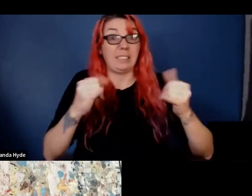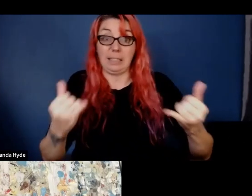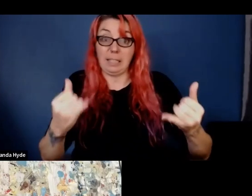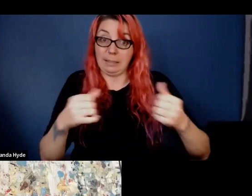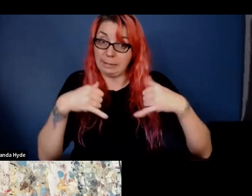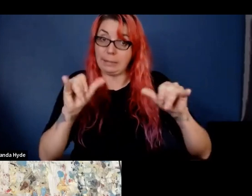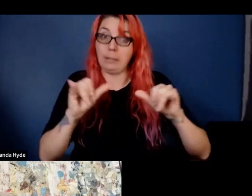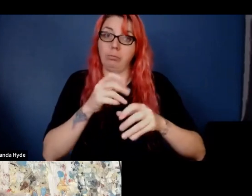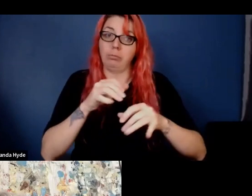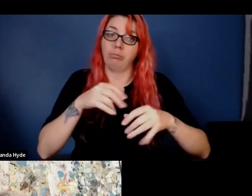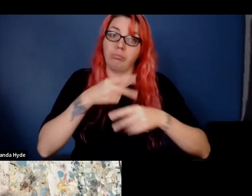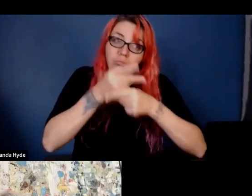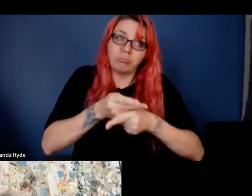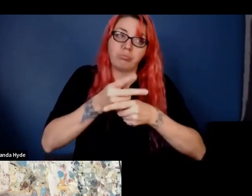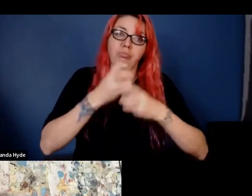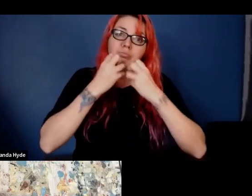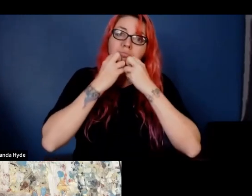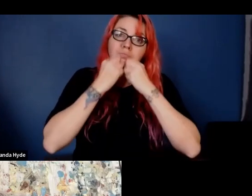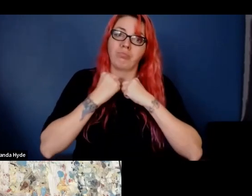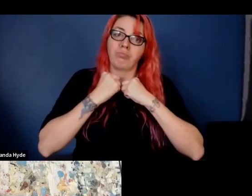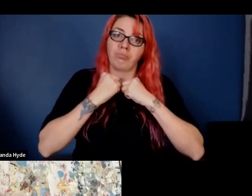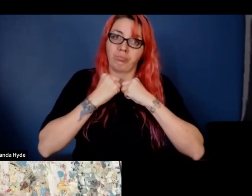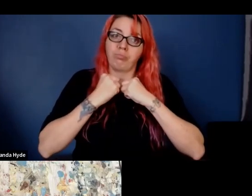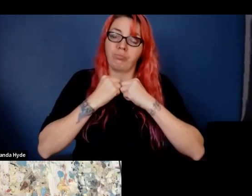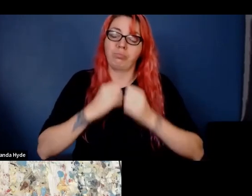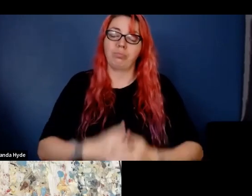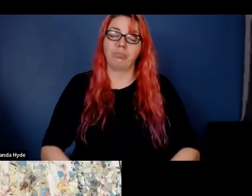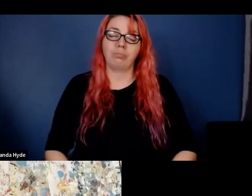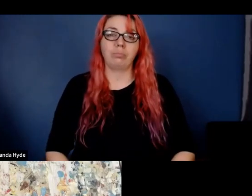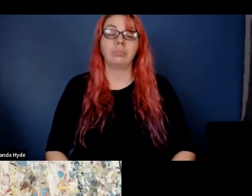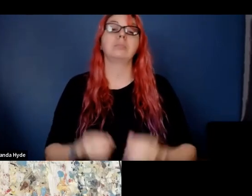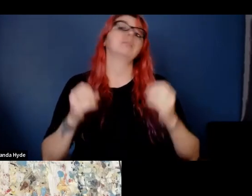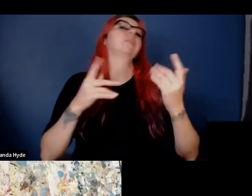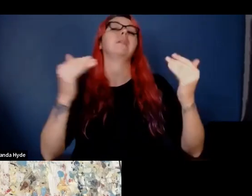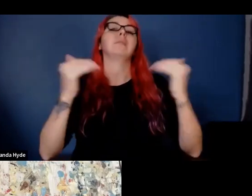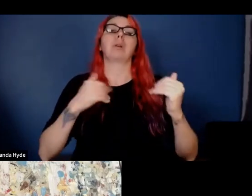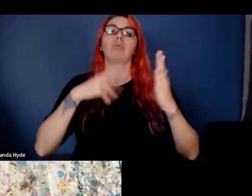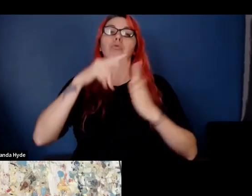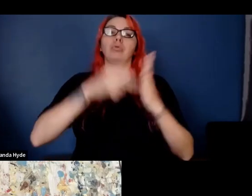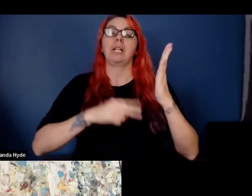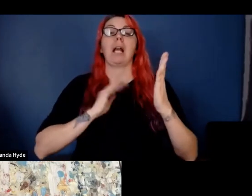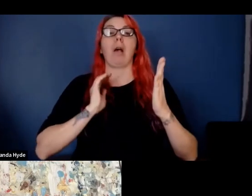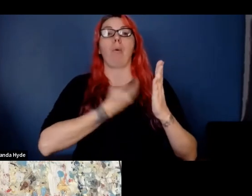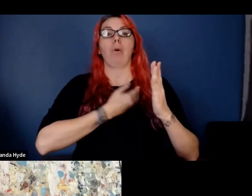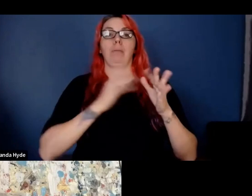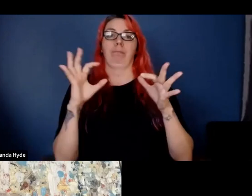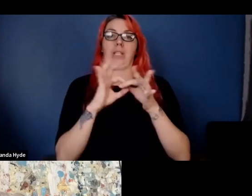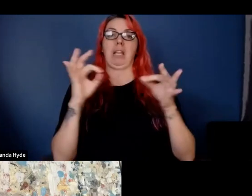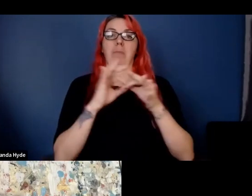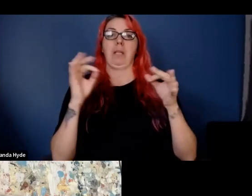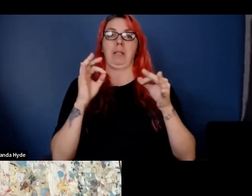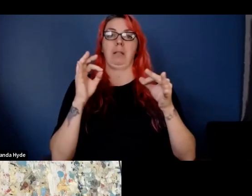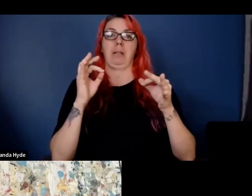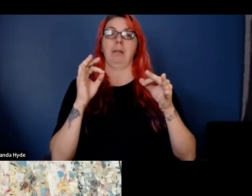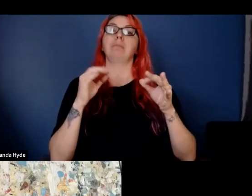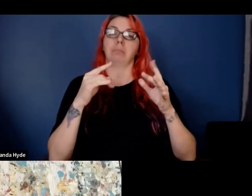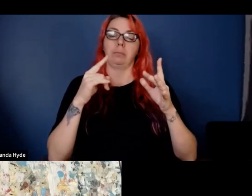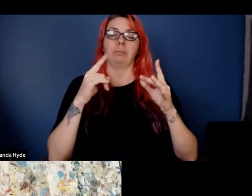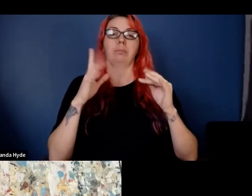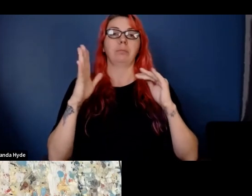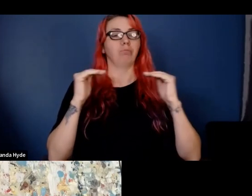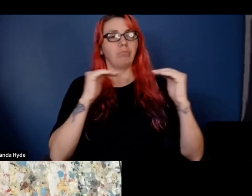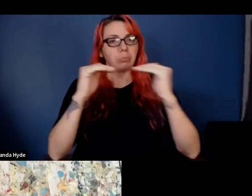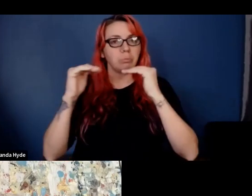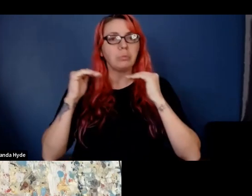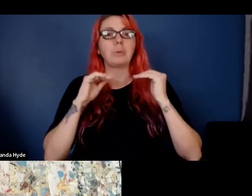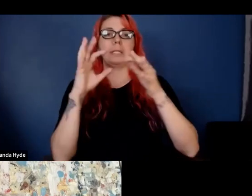Okay, I'd like to read, before we get going, Equity's Statement of Affirmation, which is a statement that we read at all of our public events